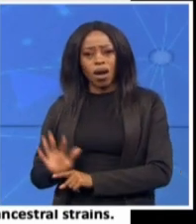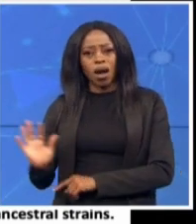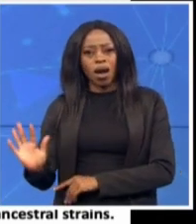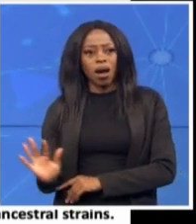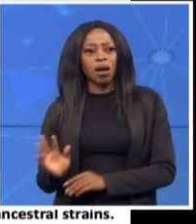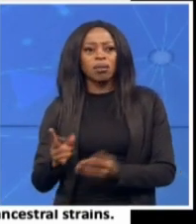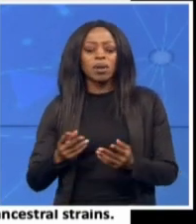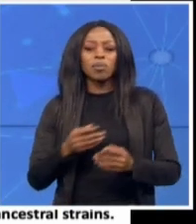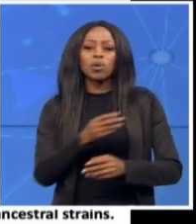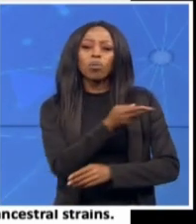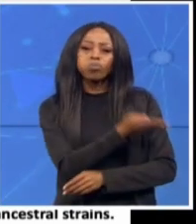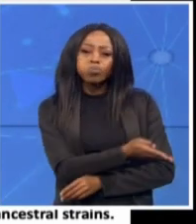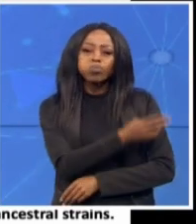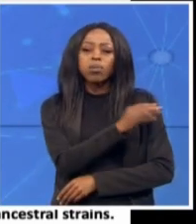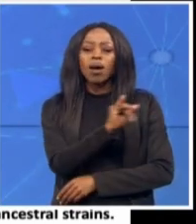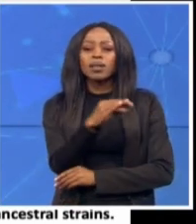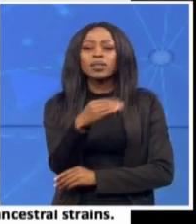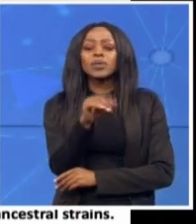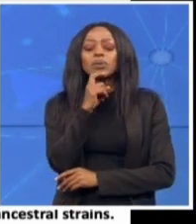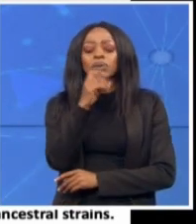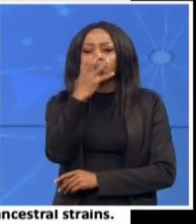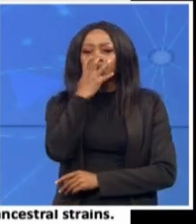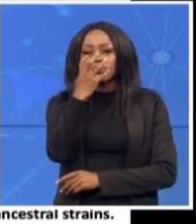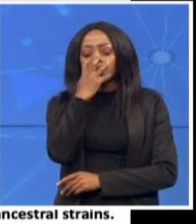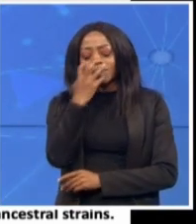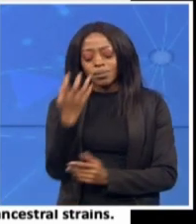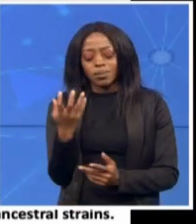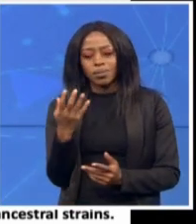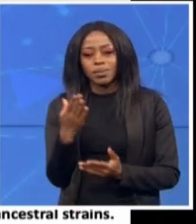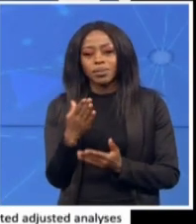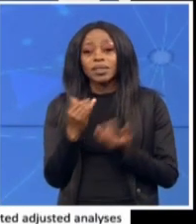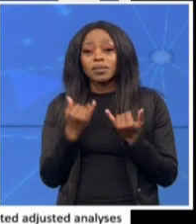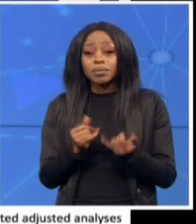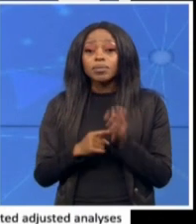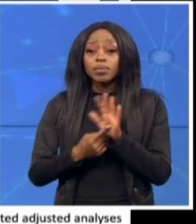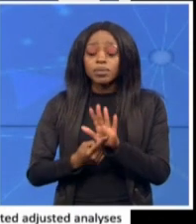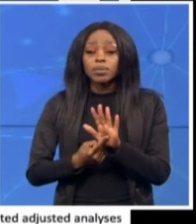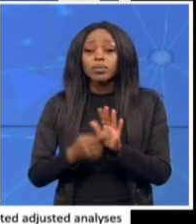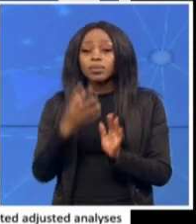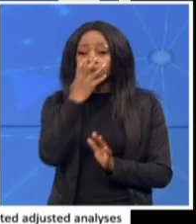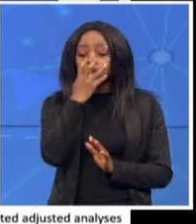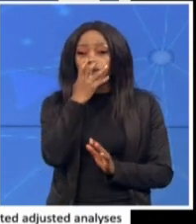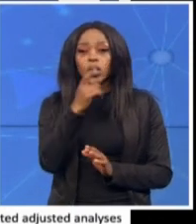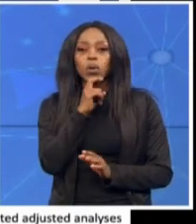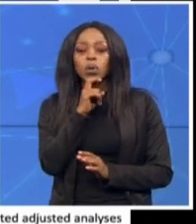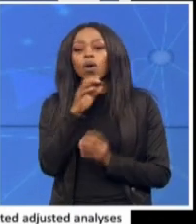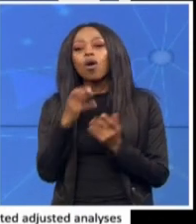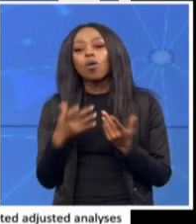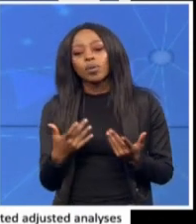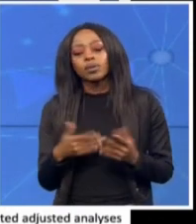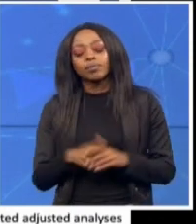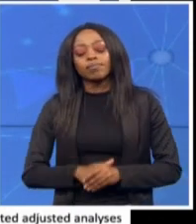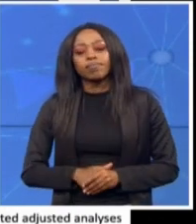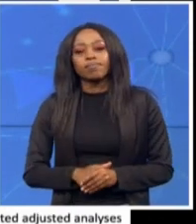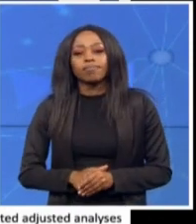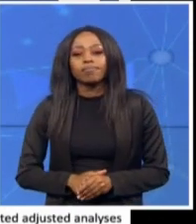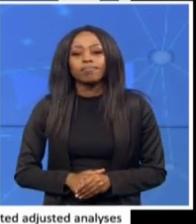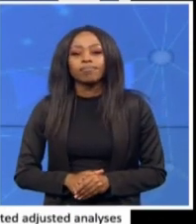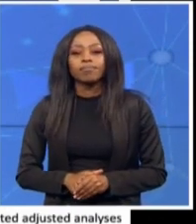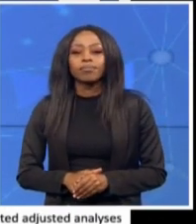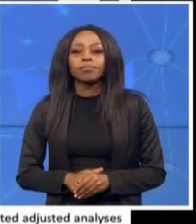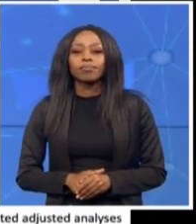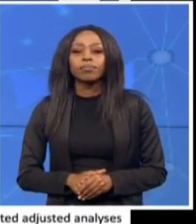on a ventilator. And I will show the oxygen use later that bears this out. So then just to come to our data around a